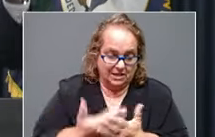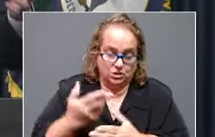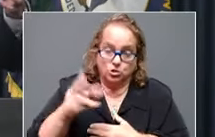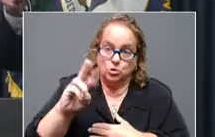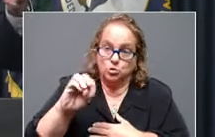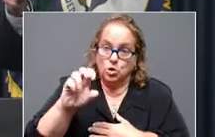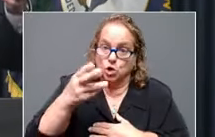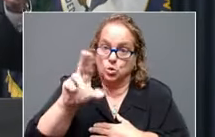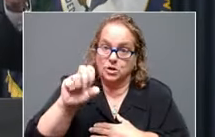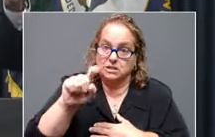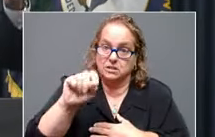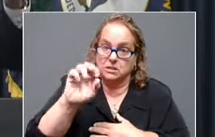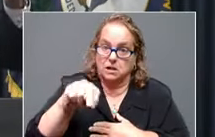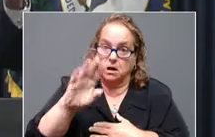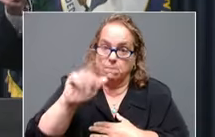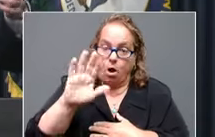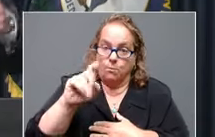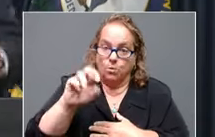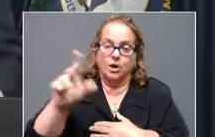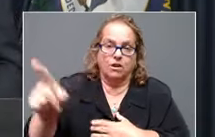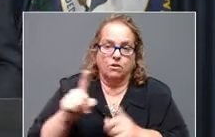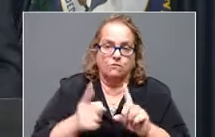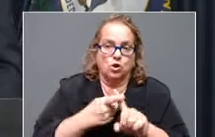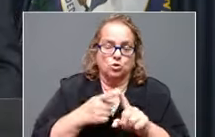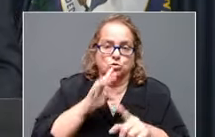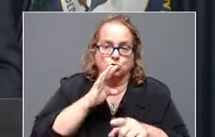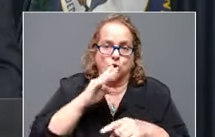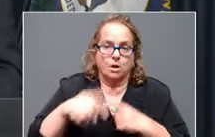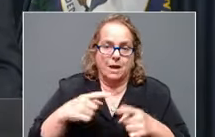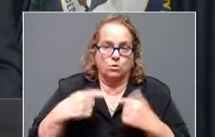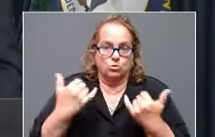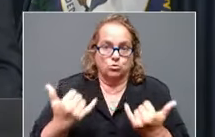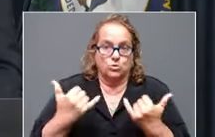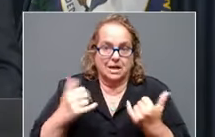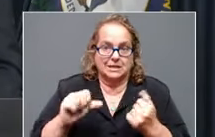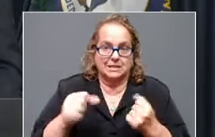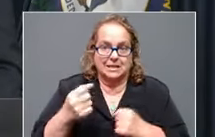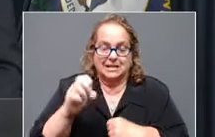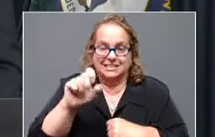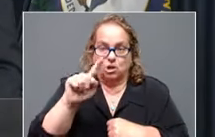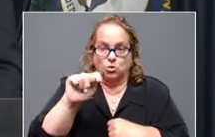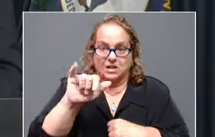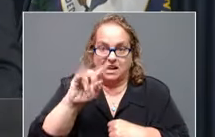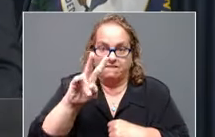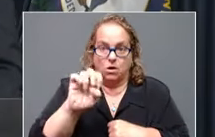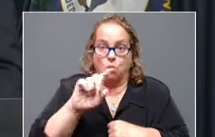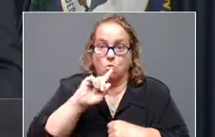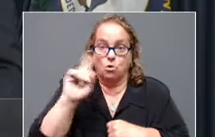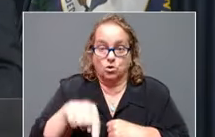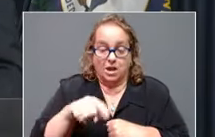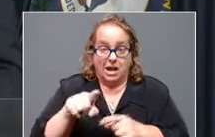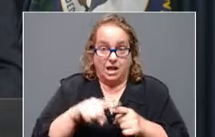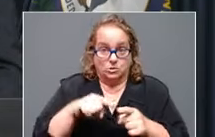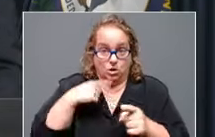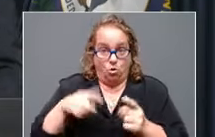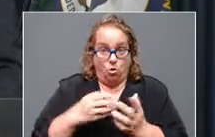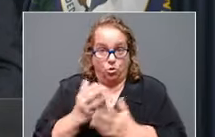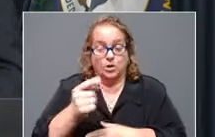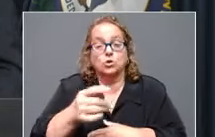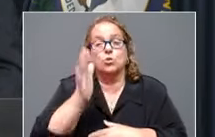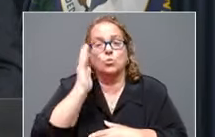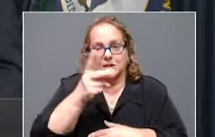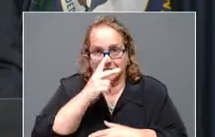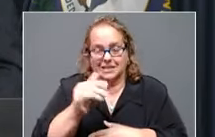public health entity in Kentucky. We'll talk through that. Of the vast majority of our